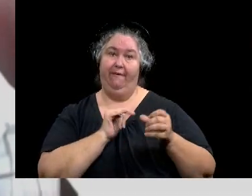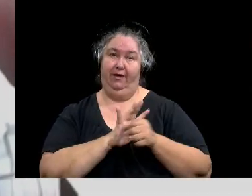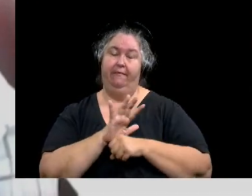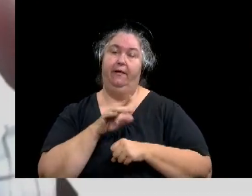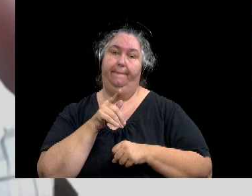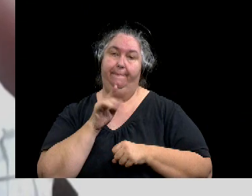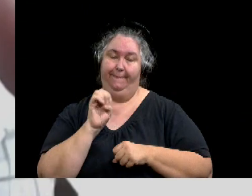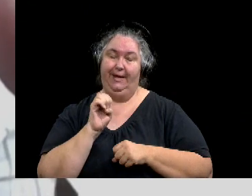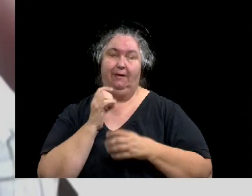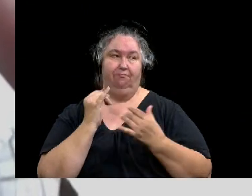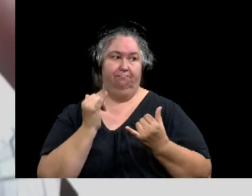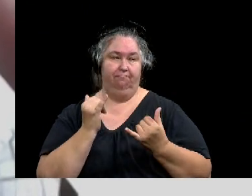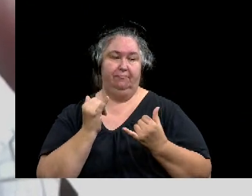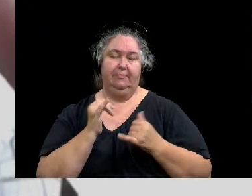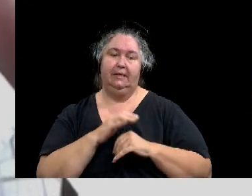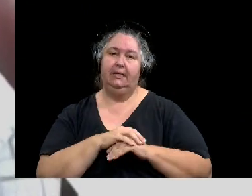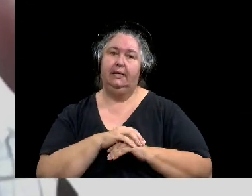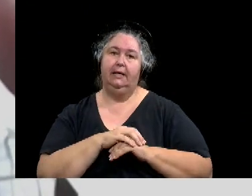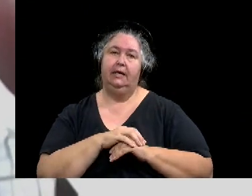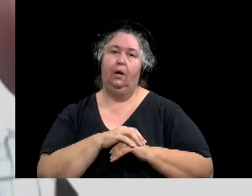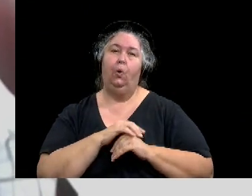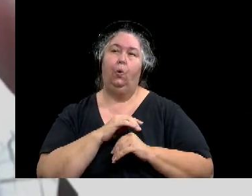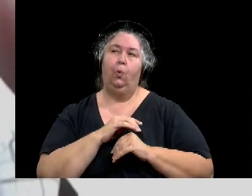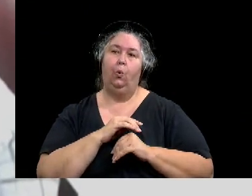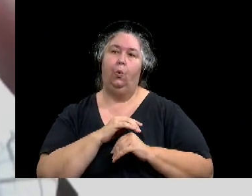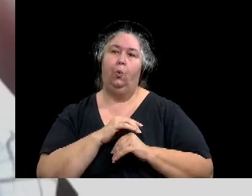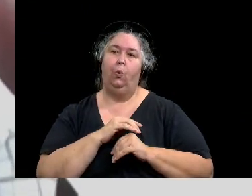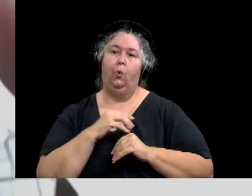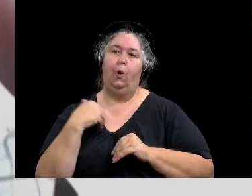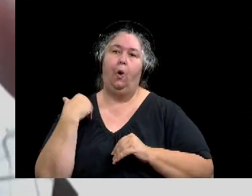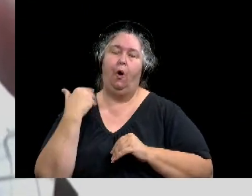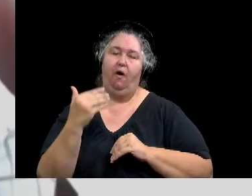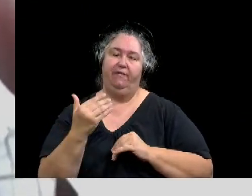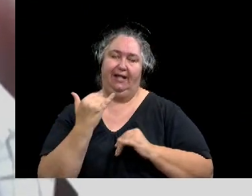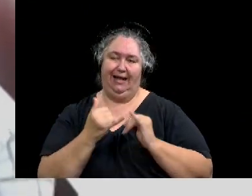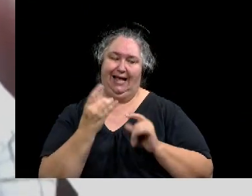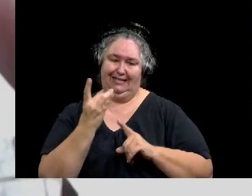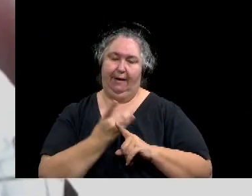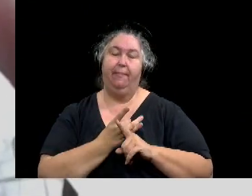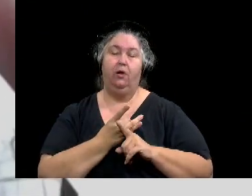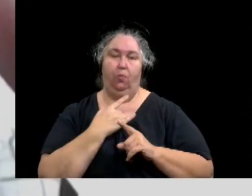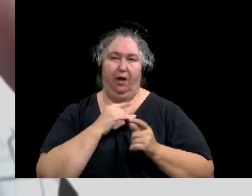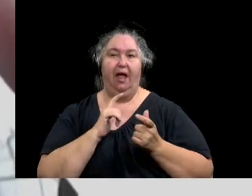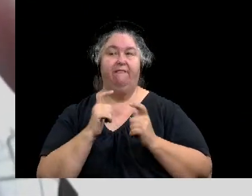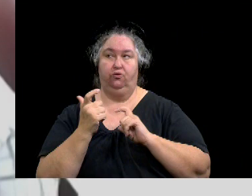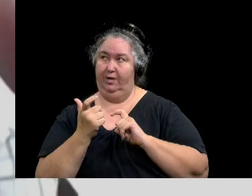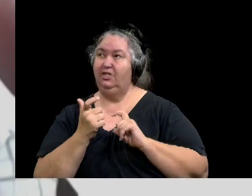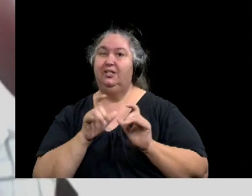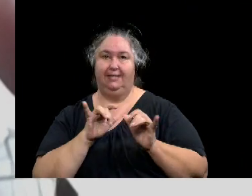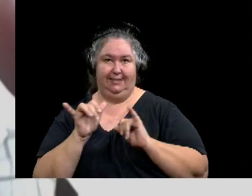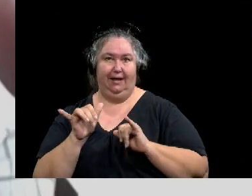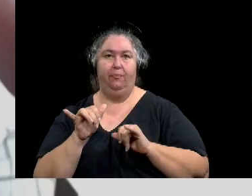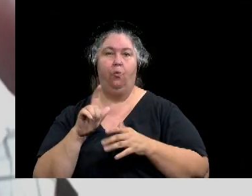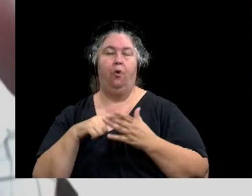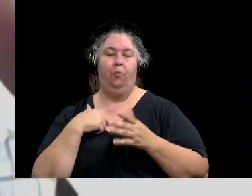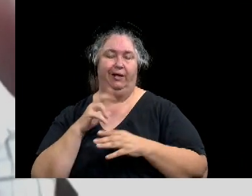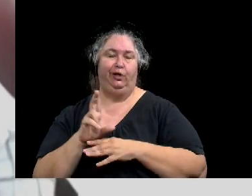at the present time. We certainly, over the course of the last 8 months, have transitioned in what we